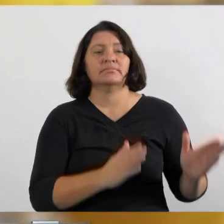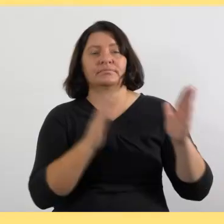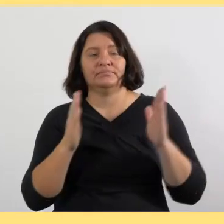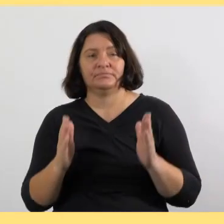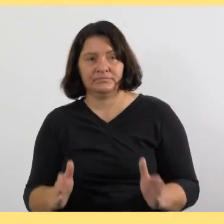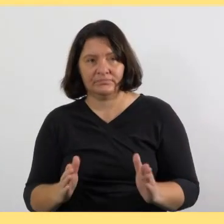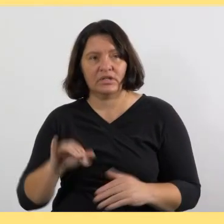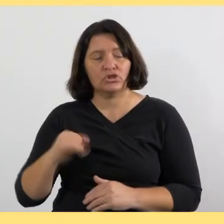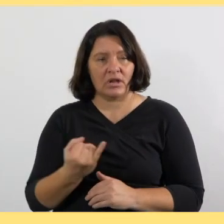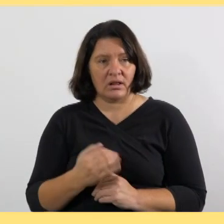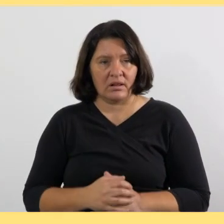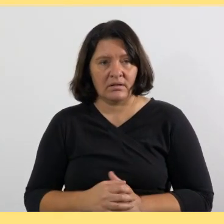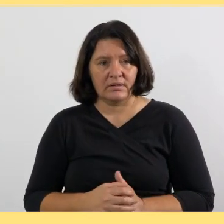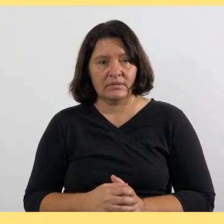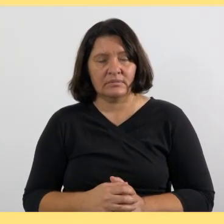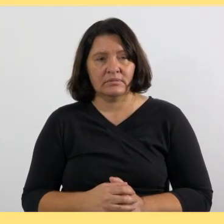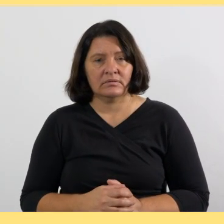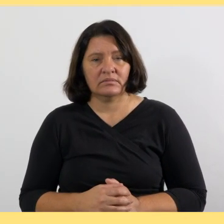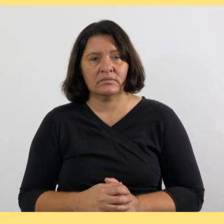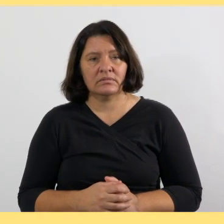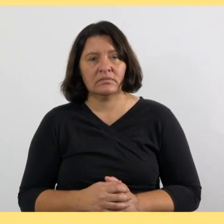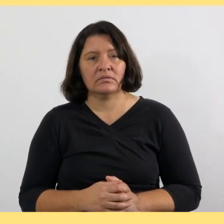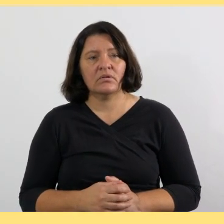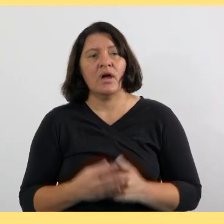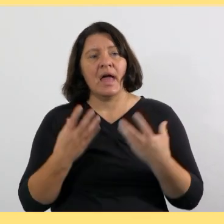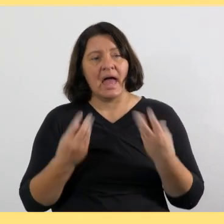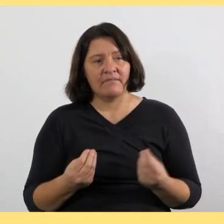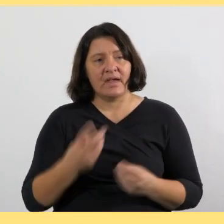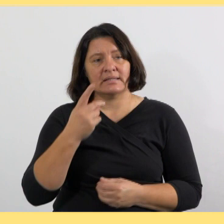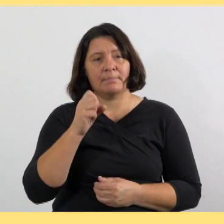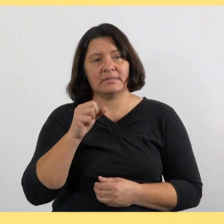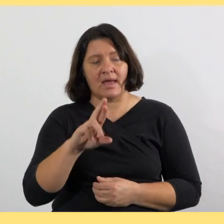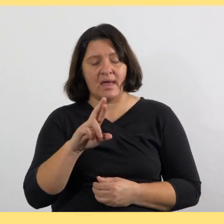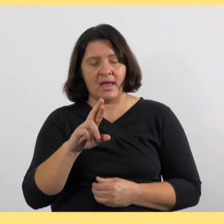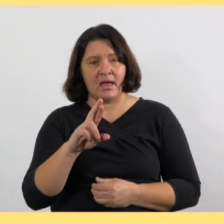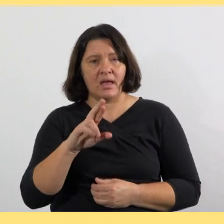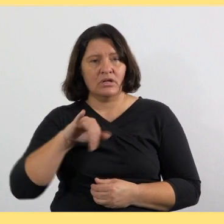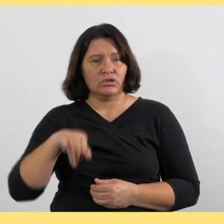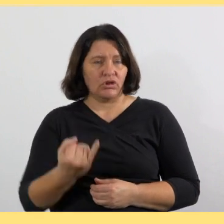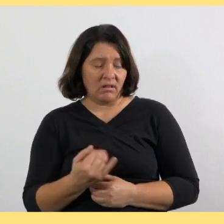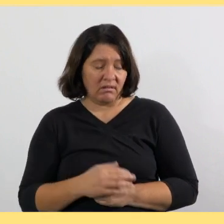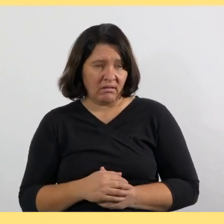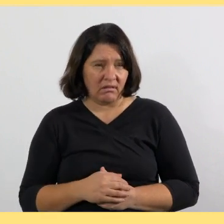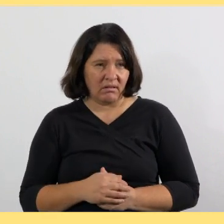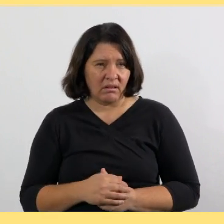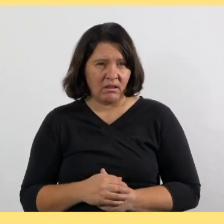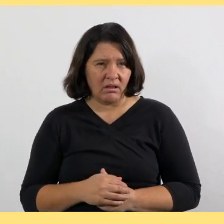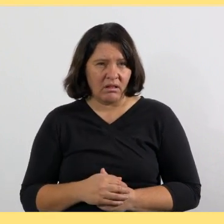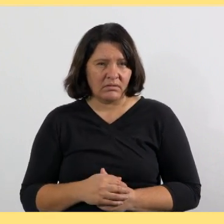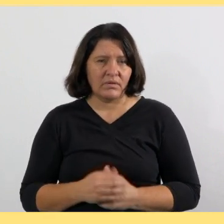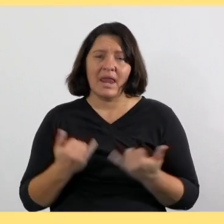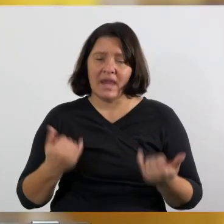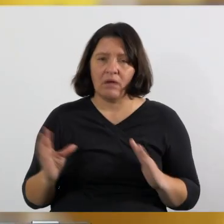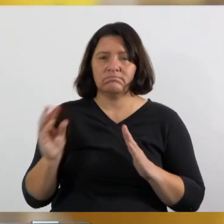on to the next set of journals. We have the debtors journal. In the debtors